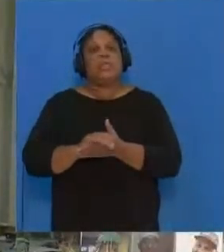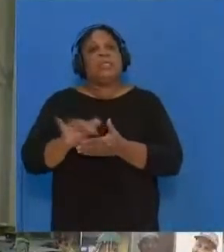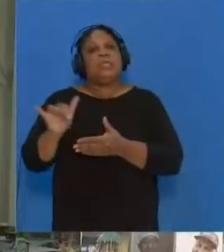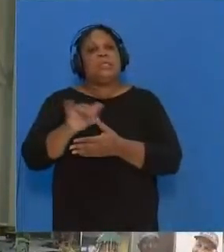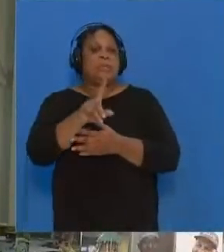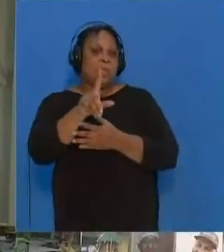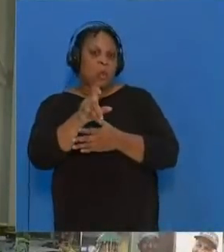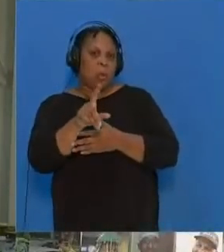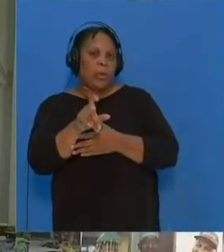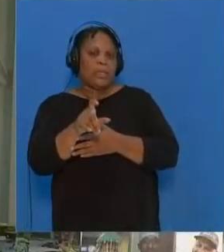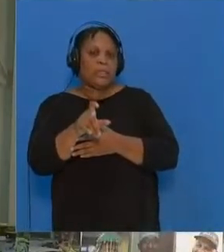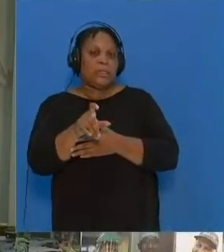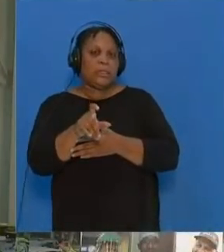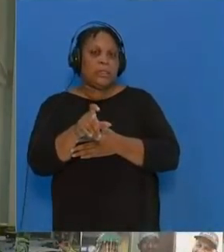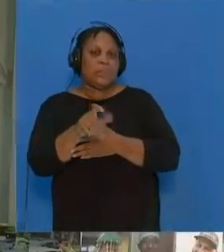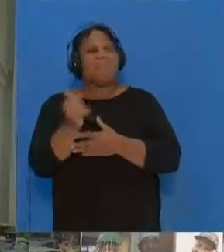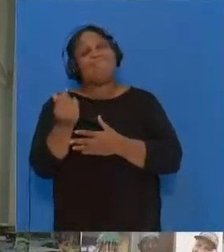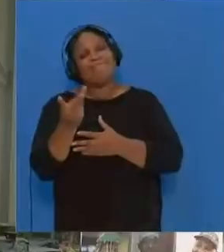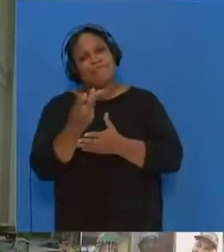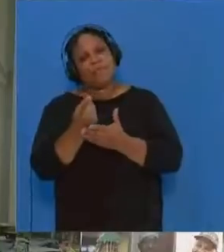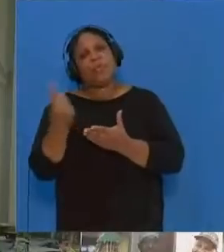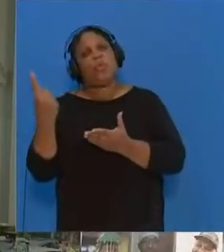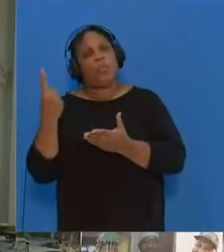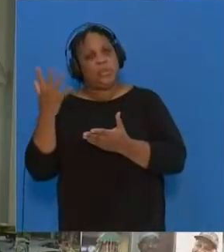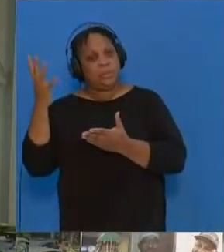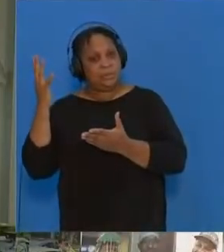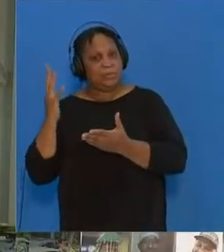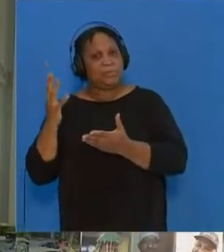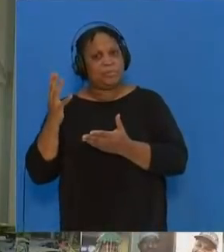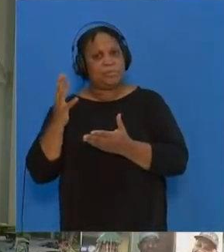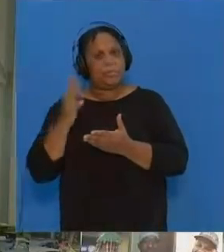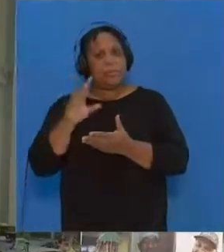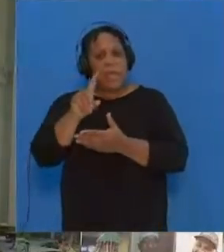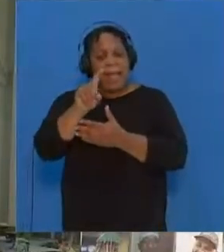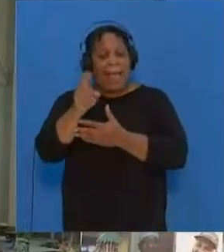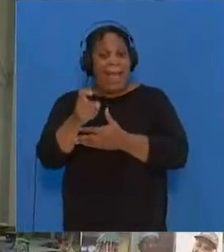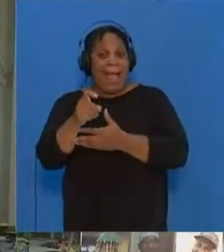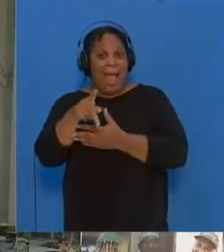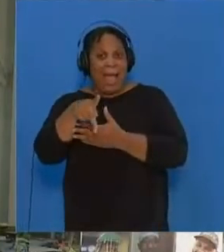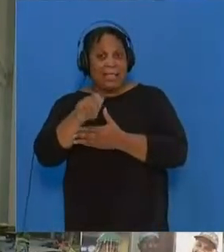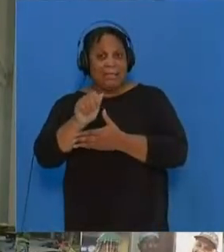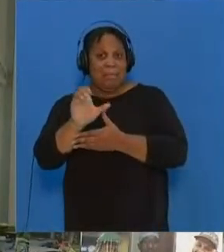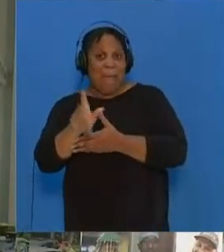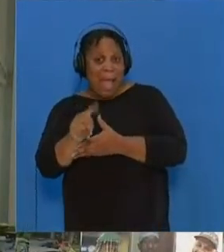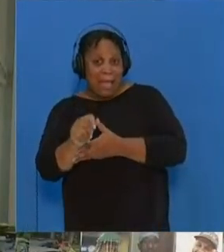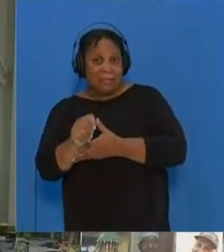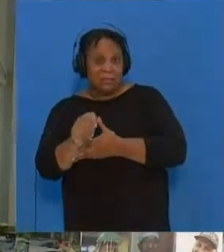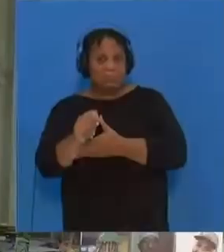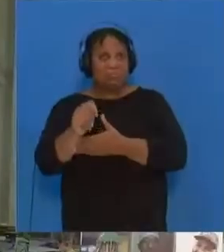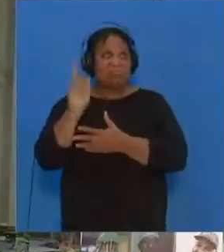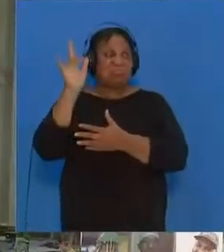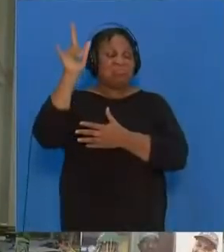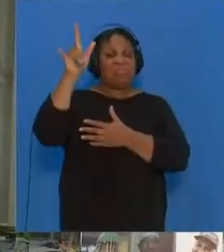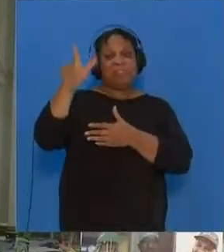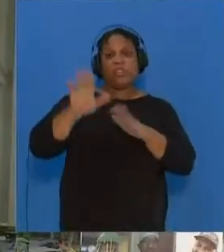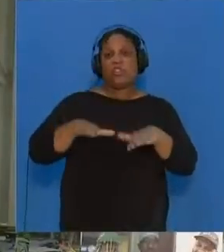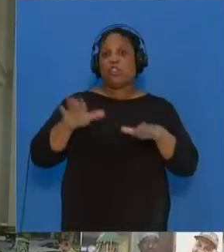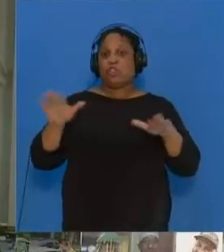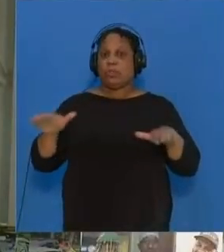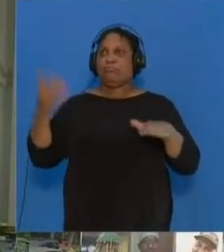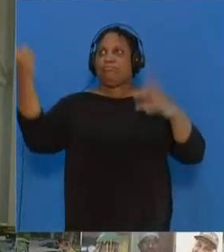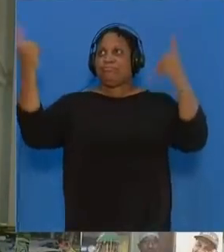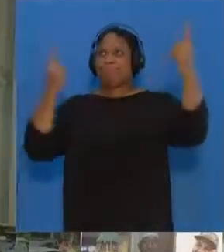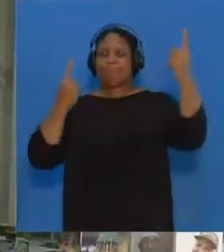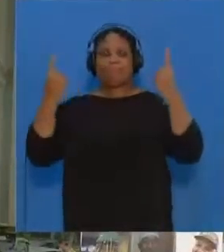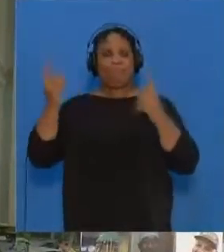I asked about a couple weeks ago with expat guest worker kids, this is about overseas children who are able to come